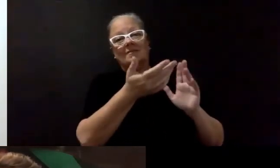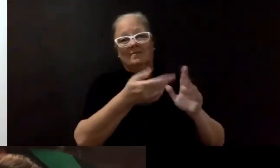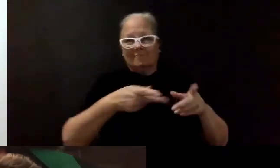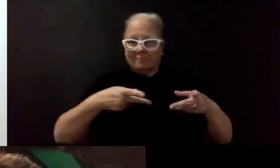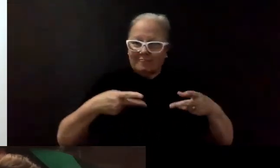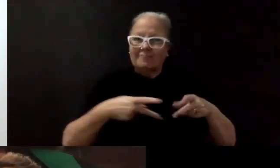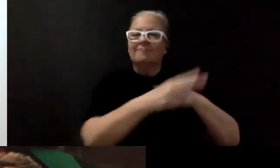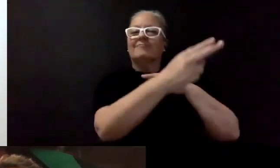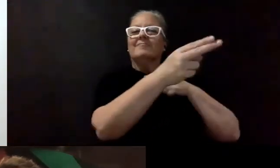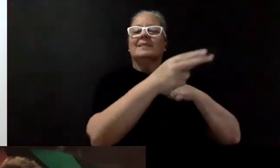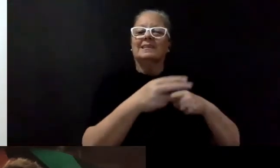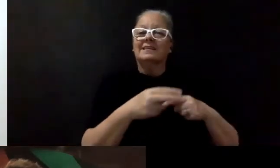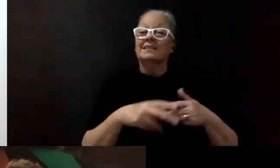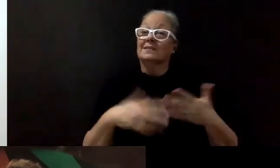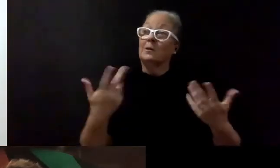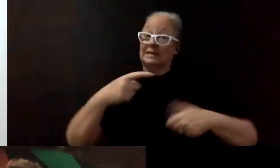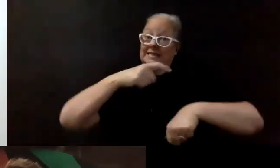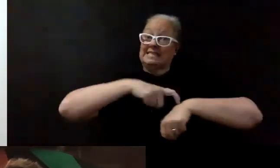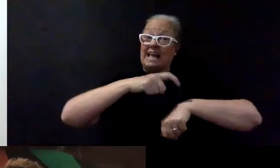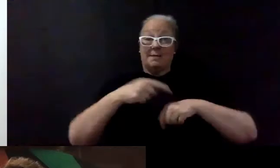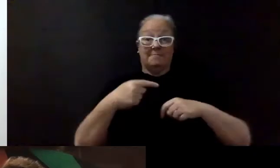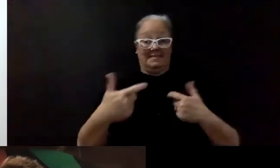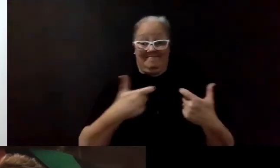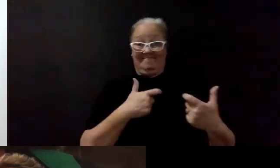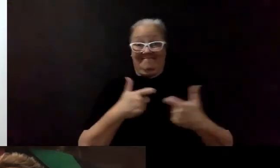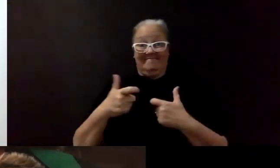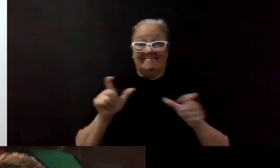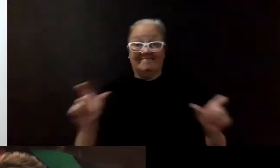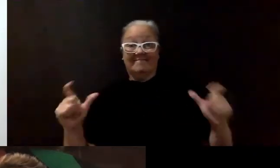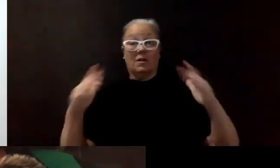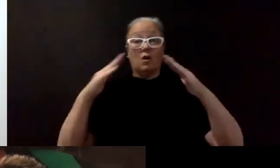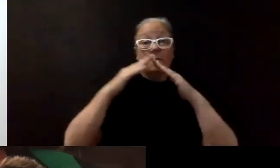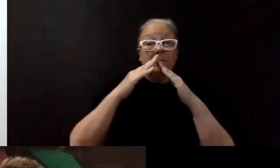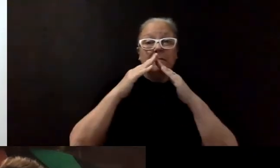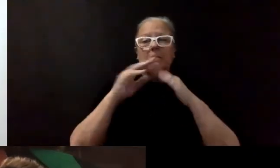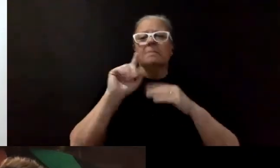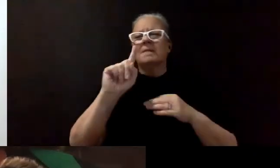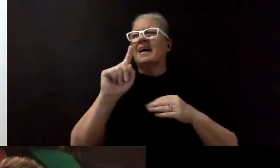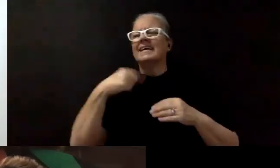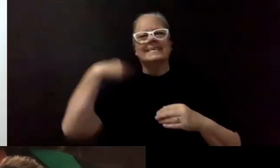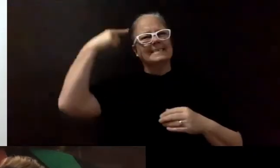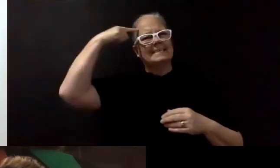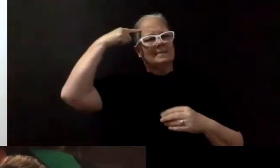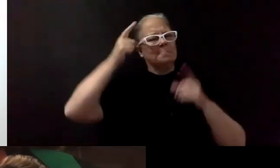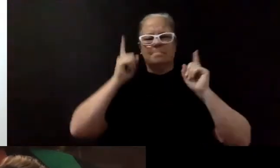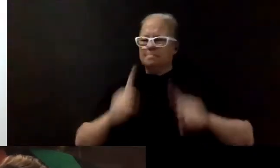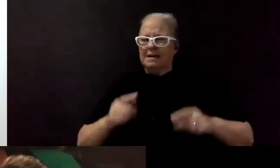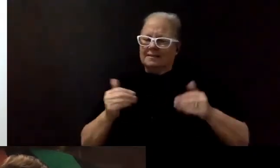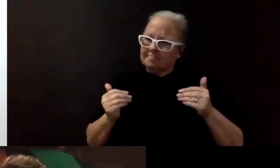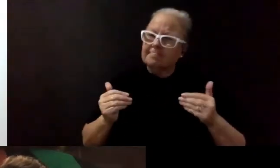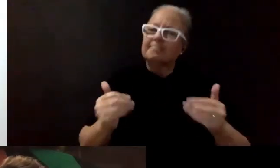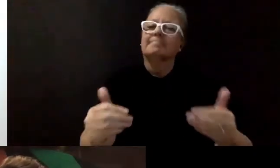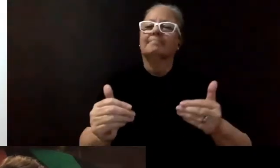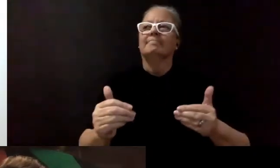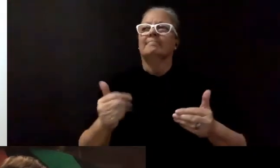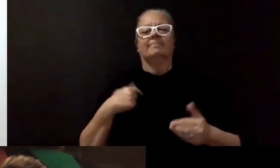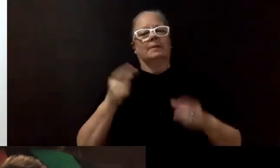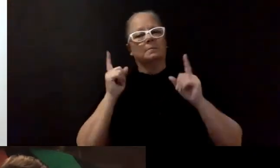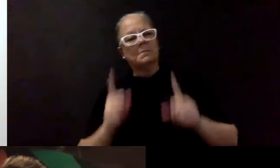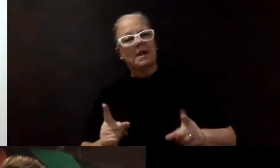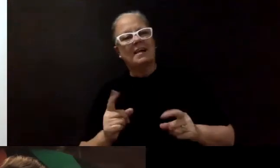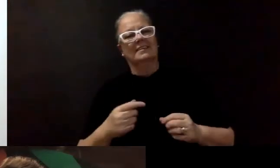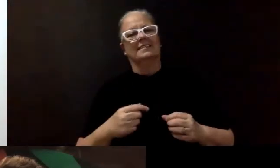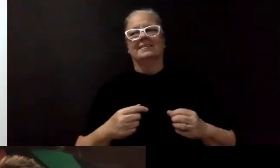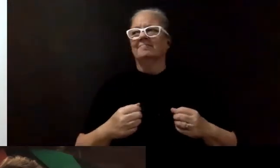difficult while in lockdown, but we needed to do something. And we knew that we needed to be stronger than